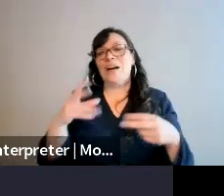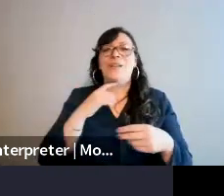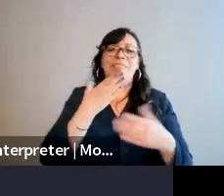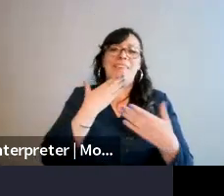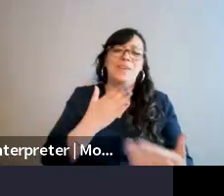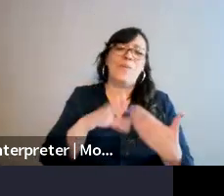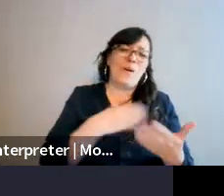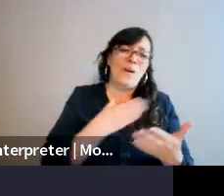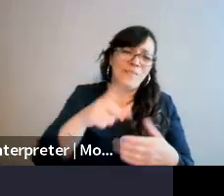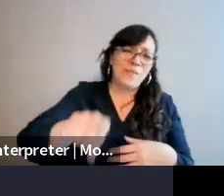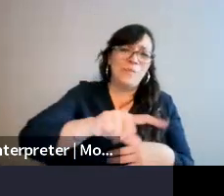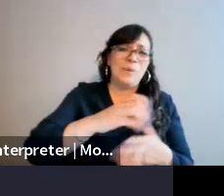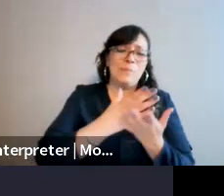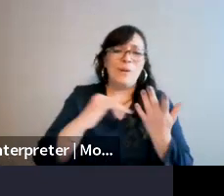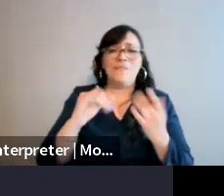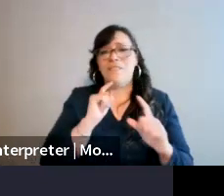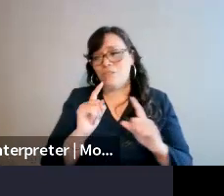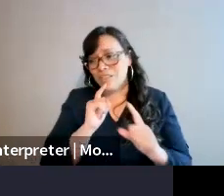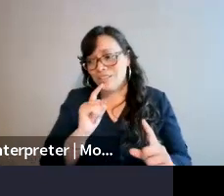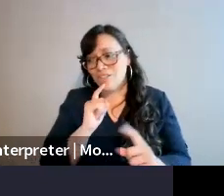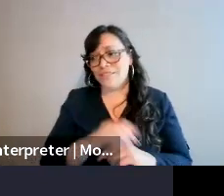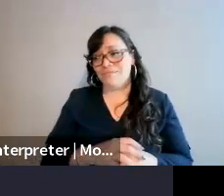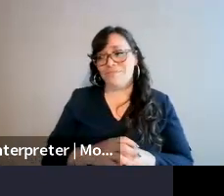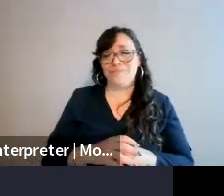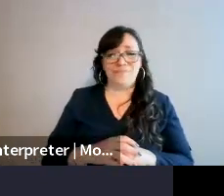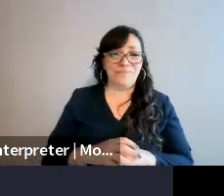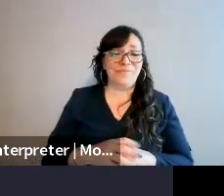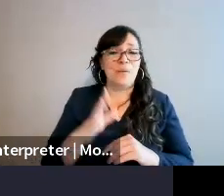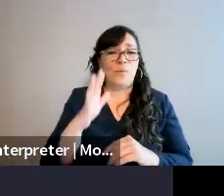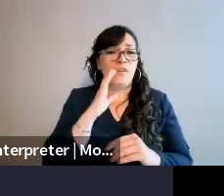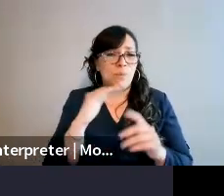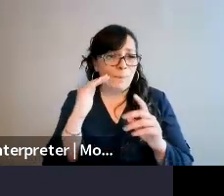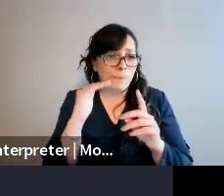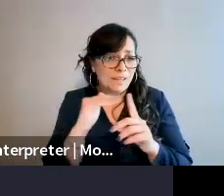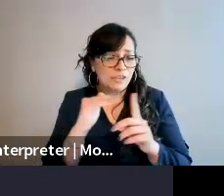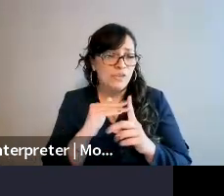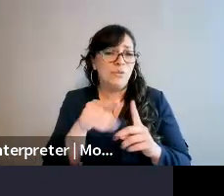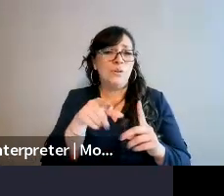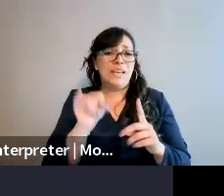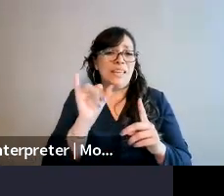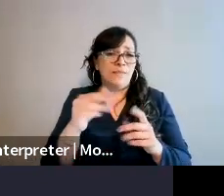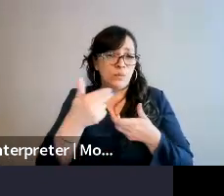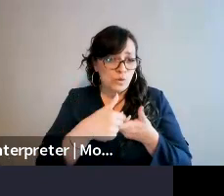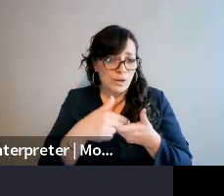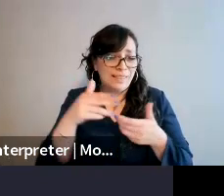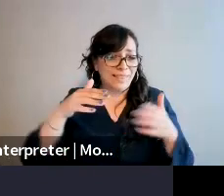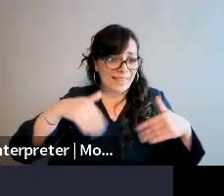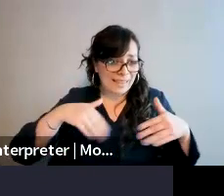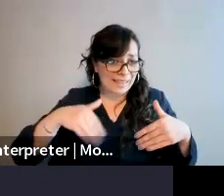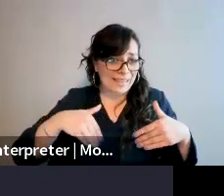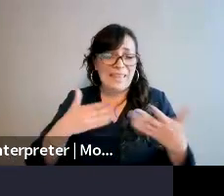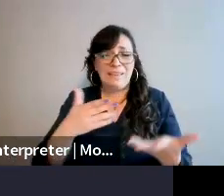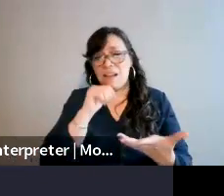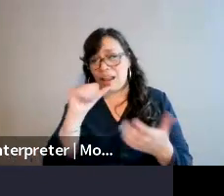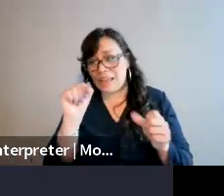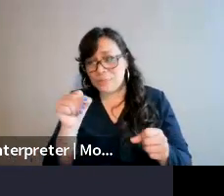for being here and being part of the conversation. Want to remind you that if you joined late, if you are not able